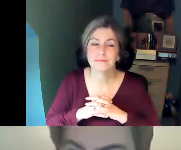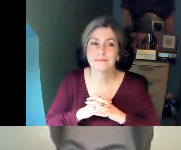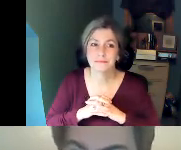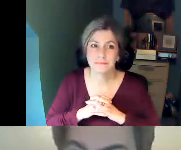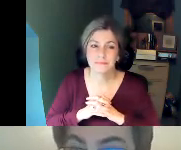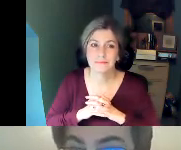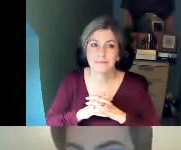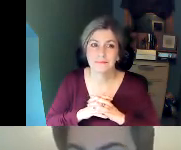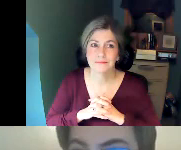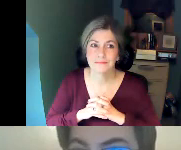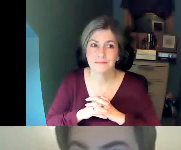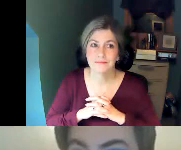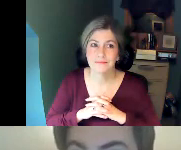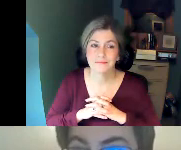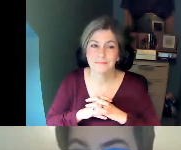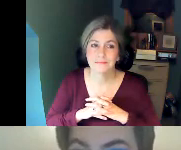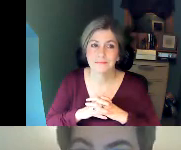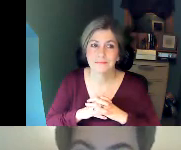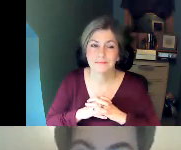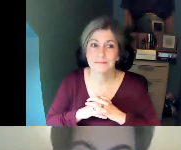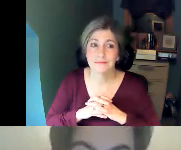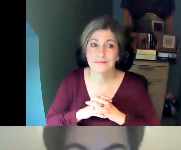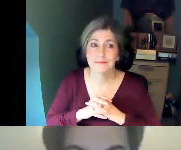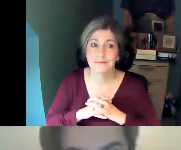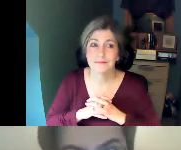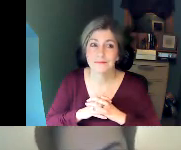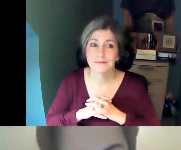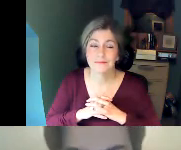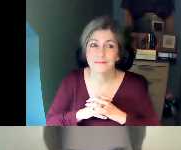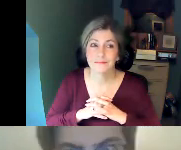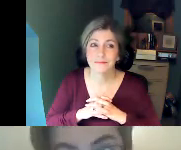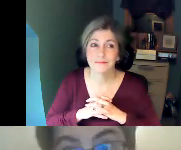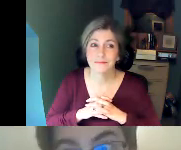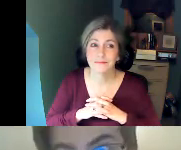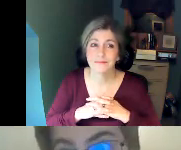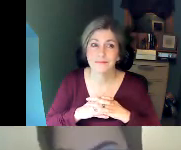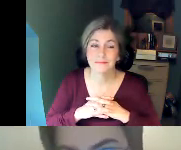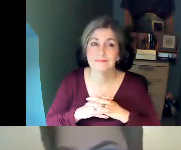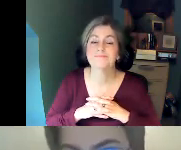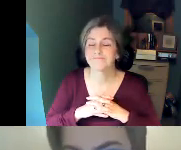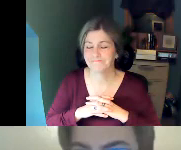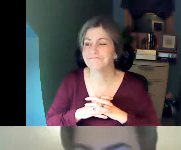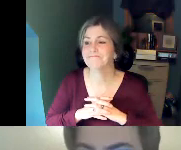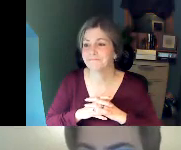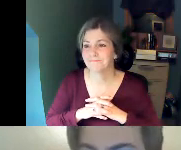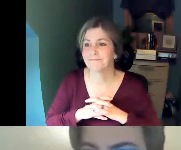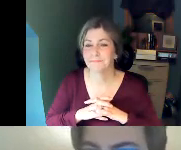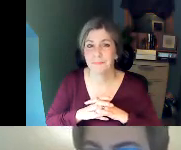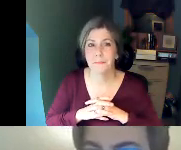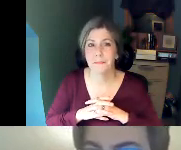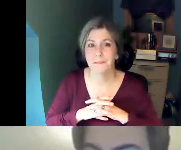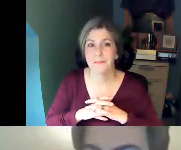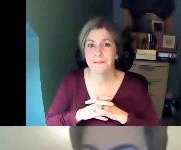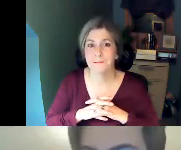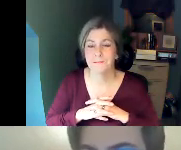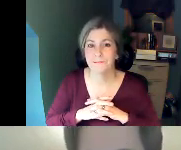available to help provide for college. So I hate to say it, I'd include them all. I was going to